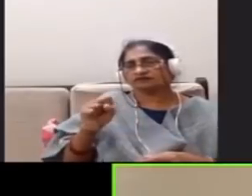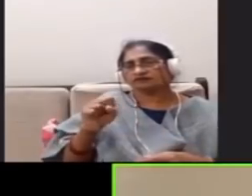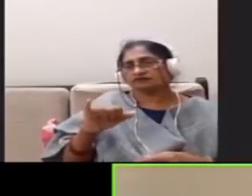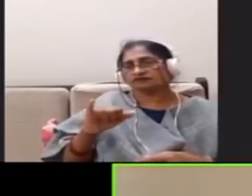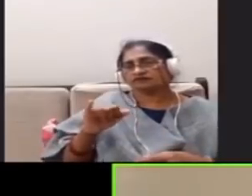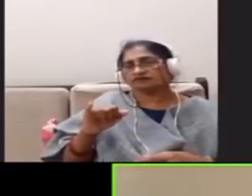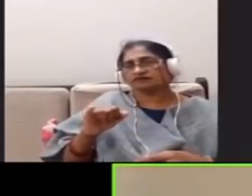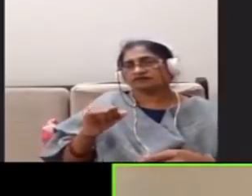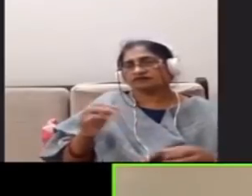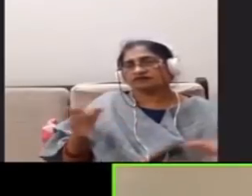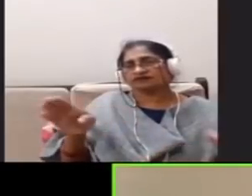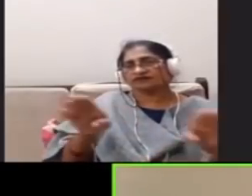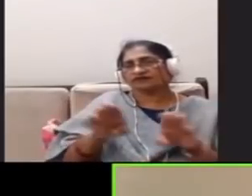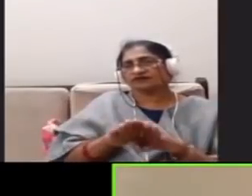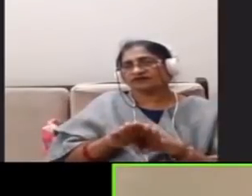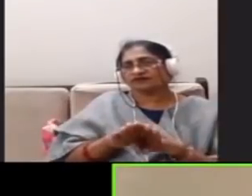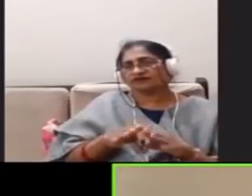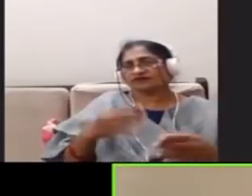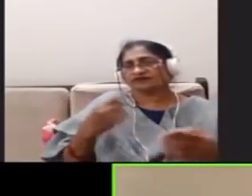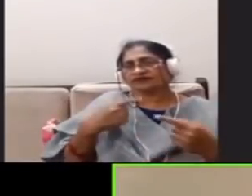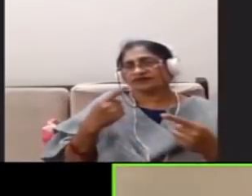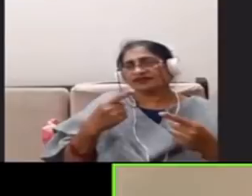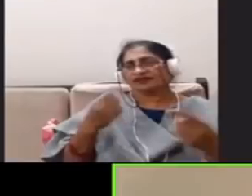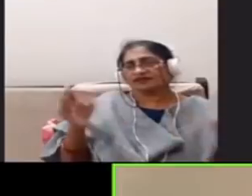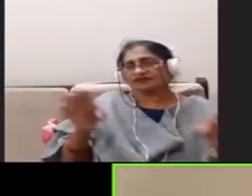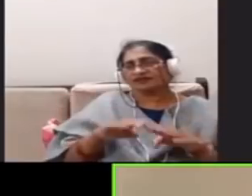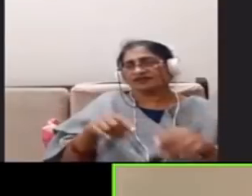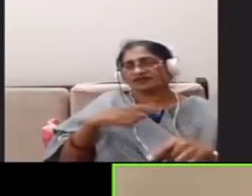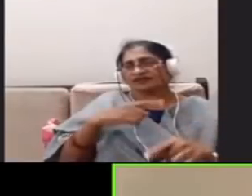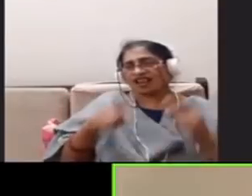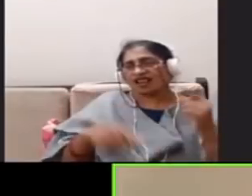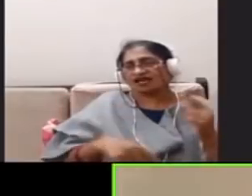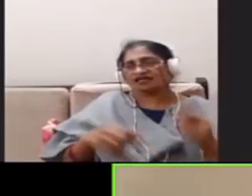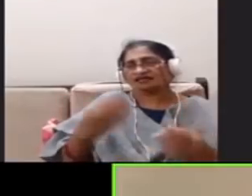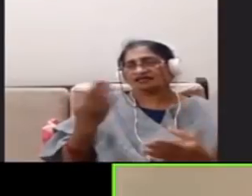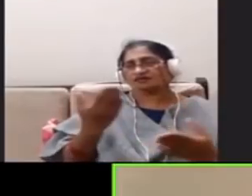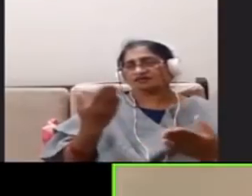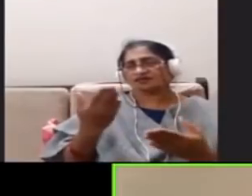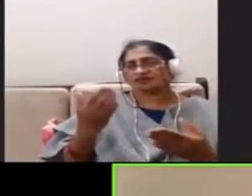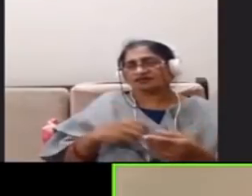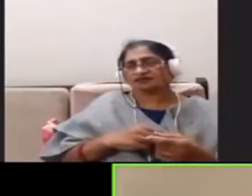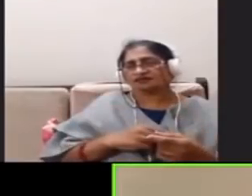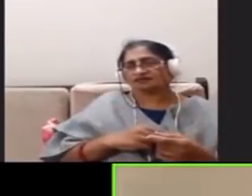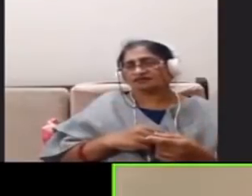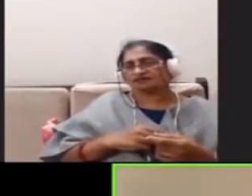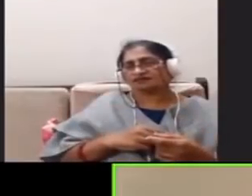speaker. And I have been so impressed